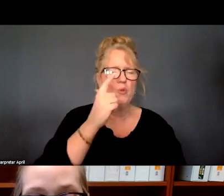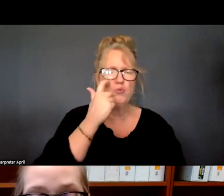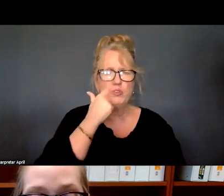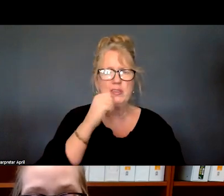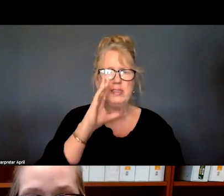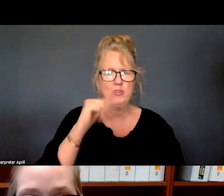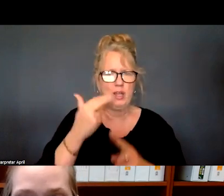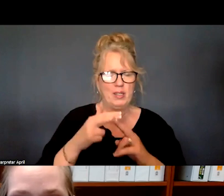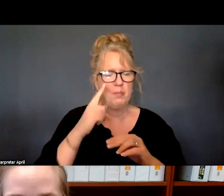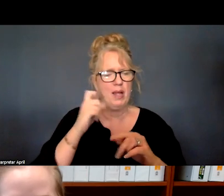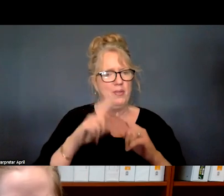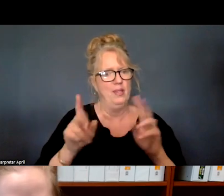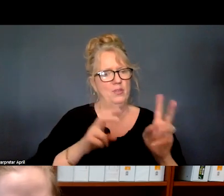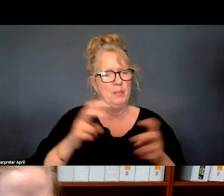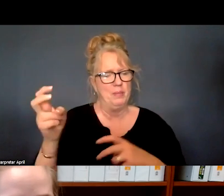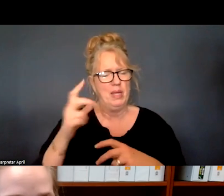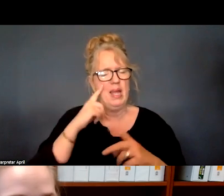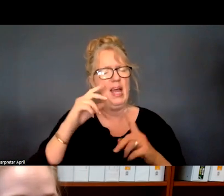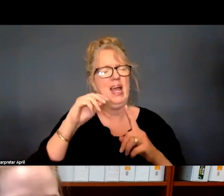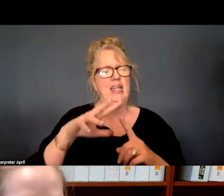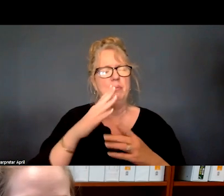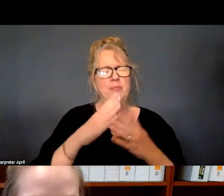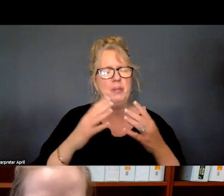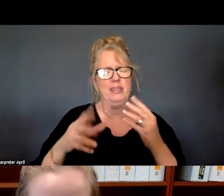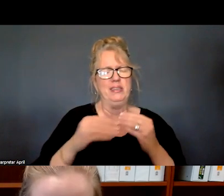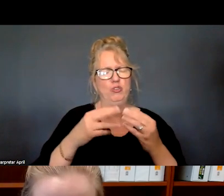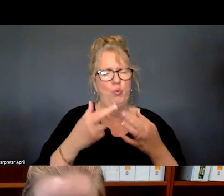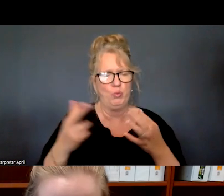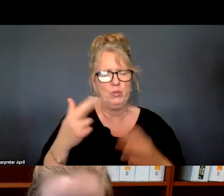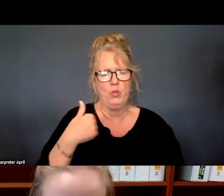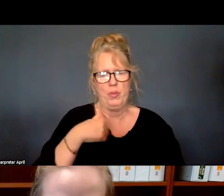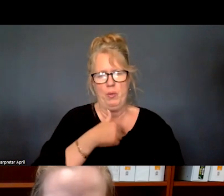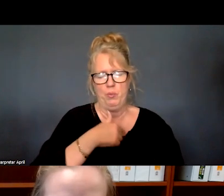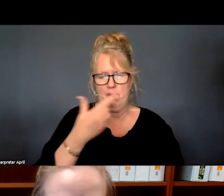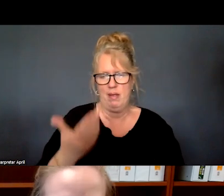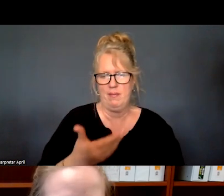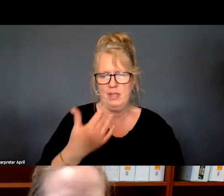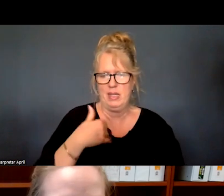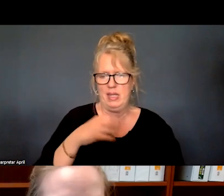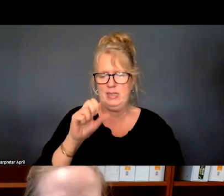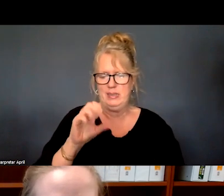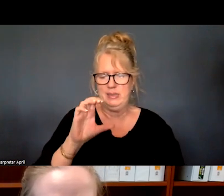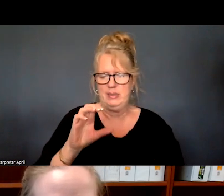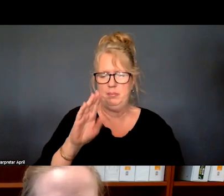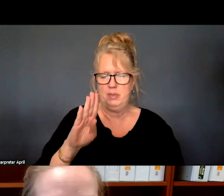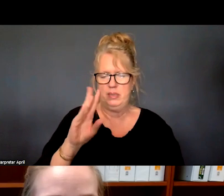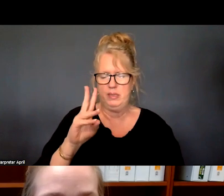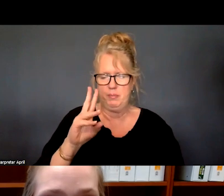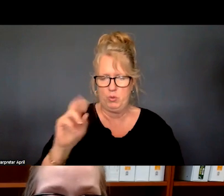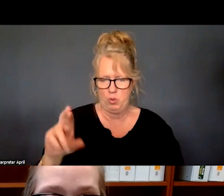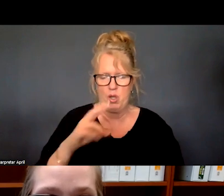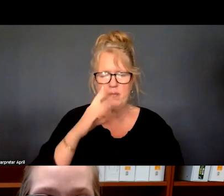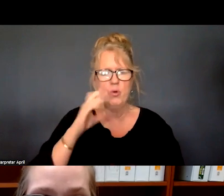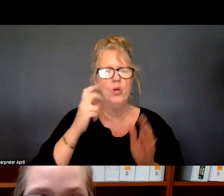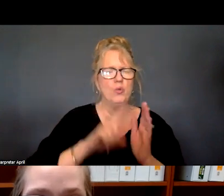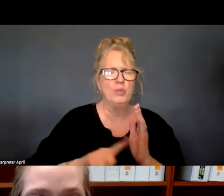the topic, as well as highlighting some of the additional resources and information that we have at CBWR, the Center for Construction Research and Training.